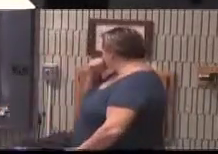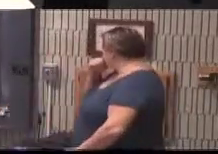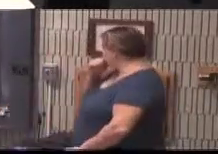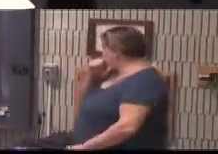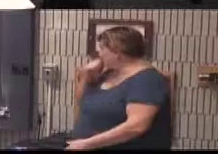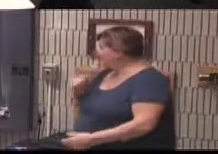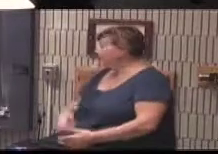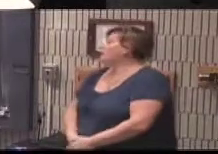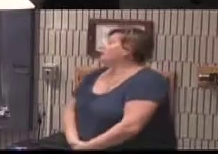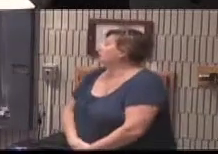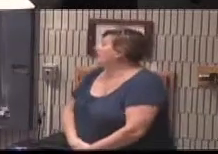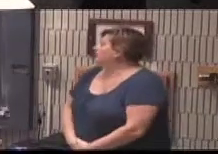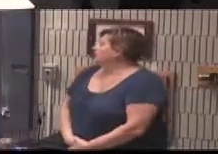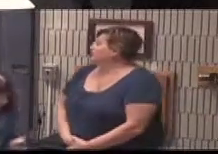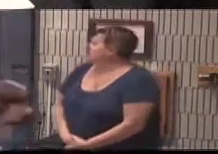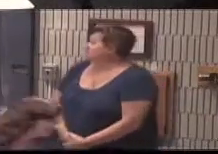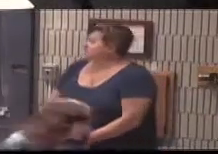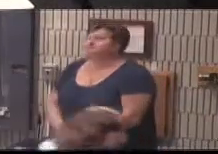Thank you.